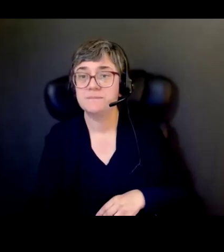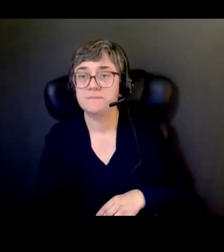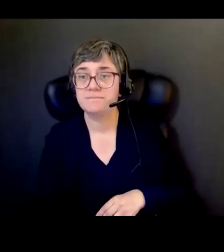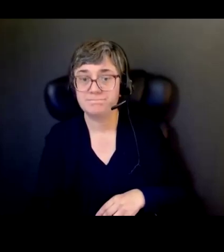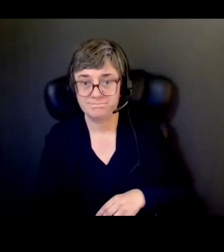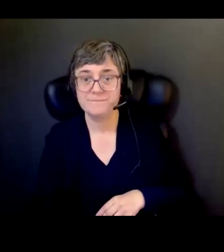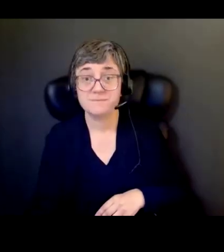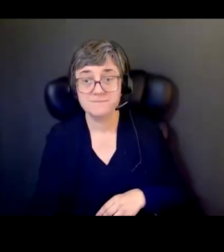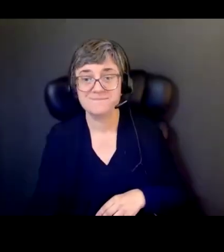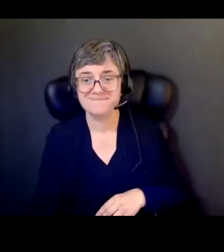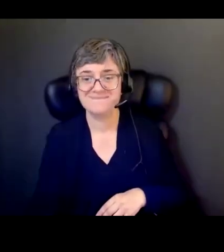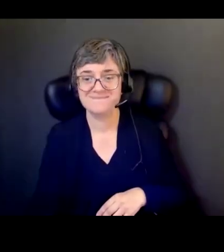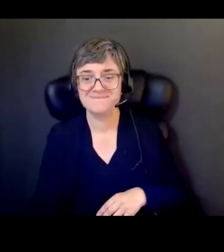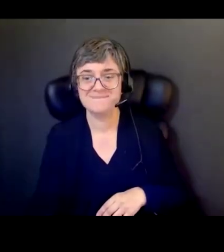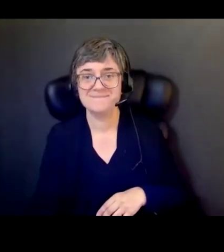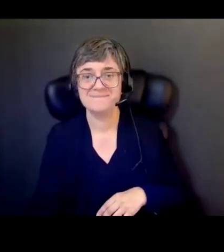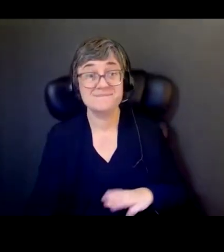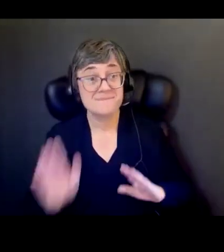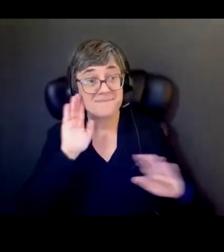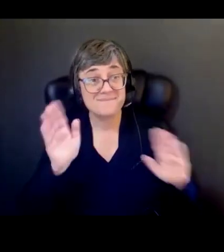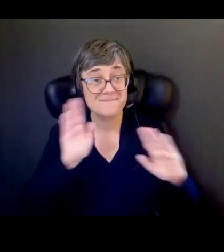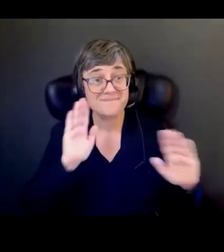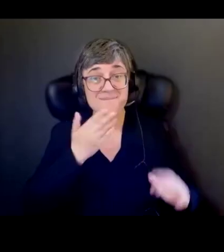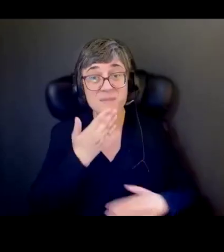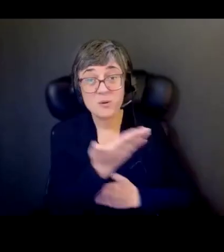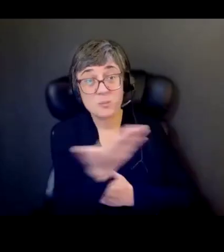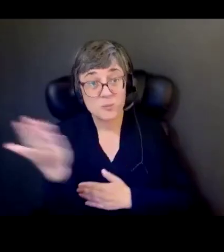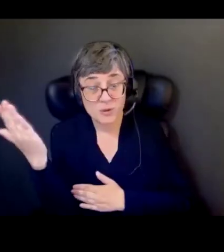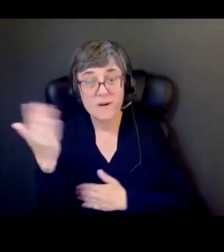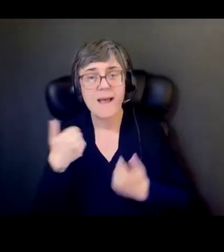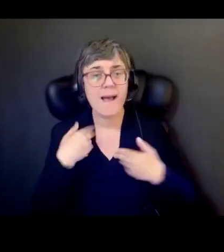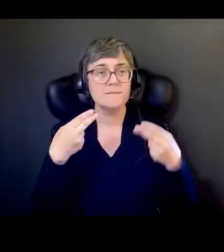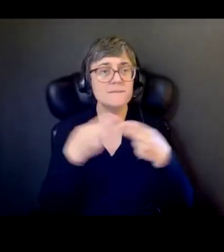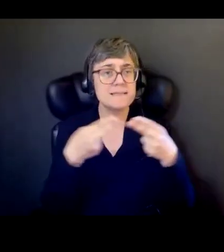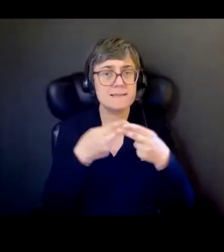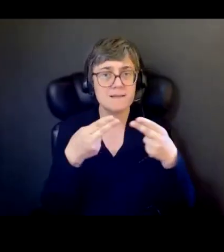Okay, good morning, everyone. I've got some slides to share.